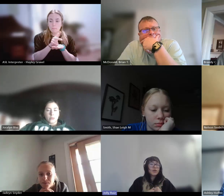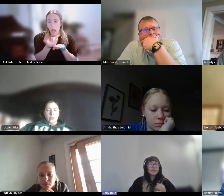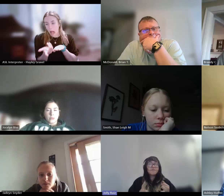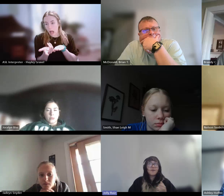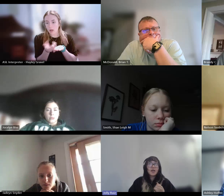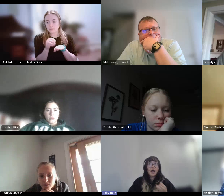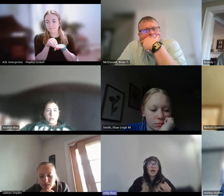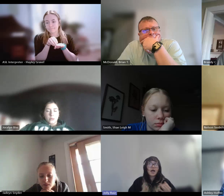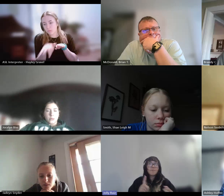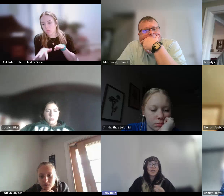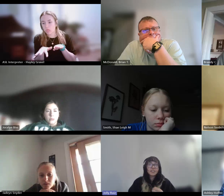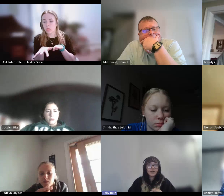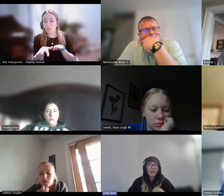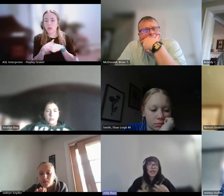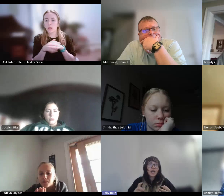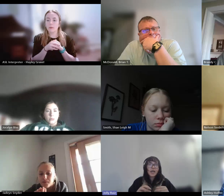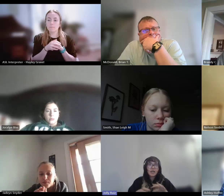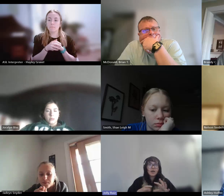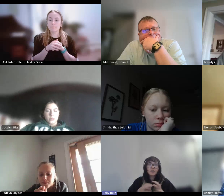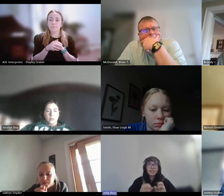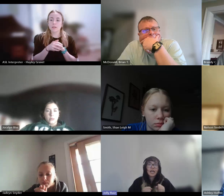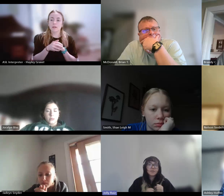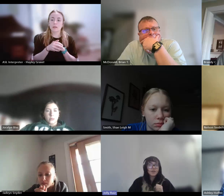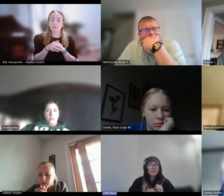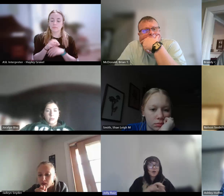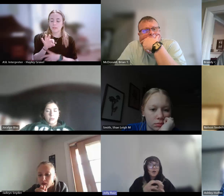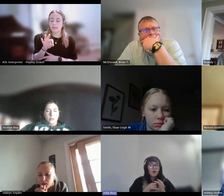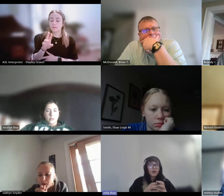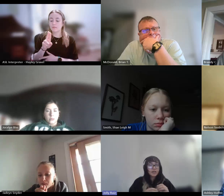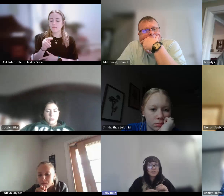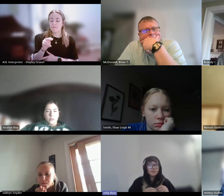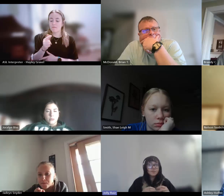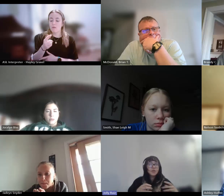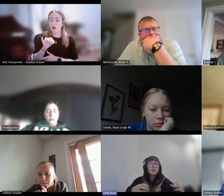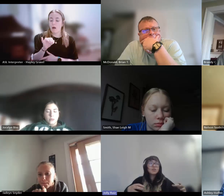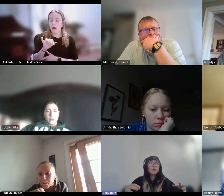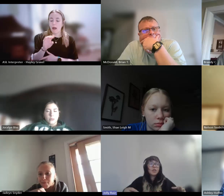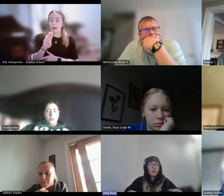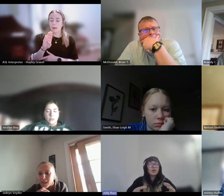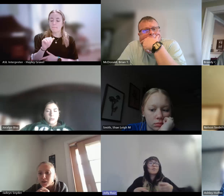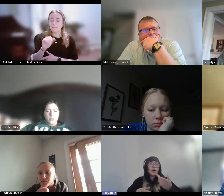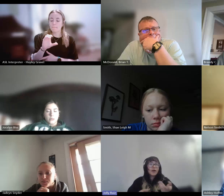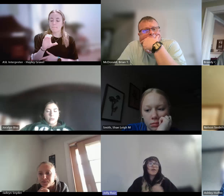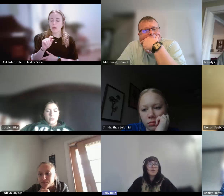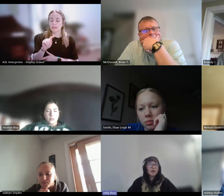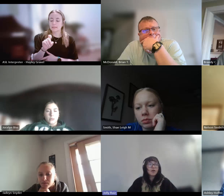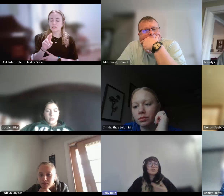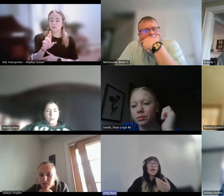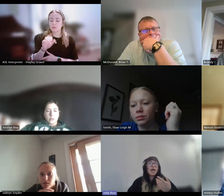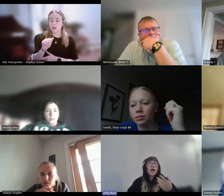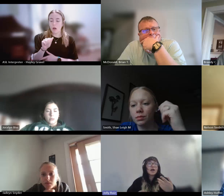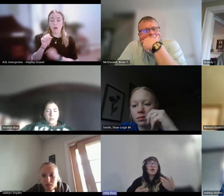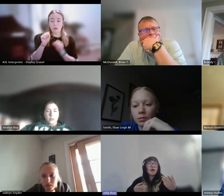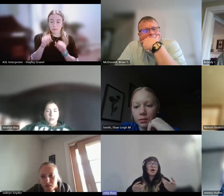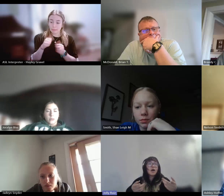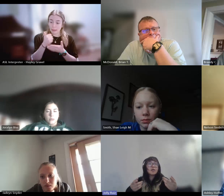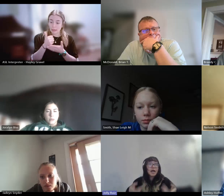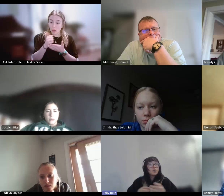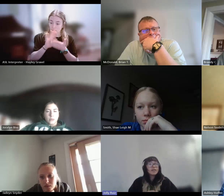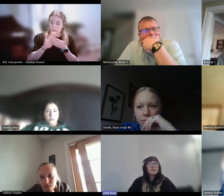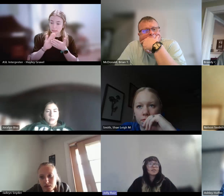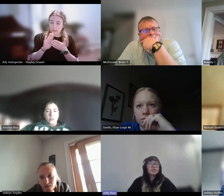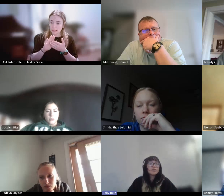the way that we're using fungi, bacteria, and other types of organisms to clean up our heavy metals and